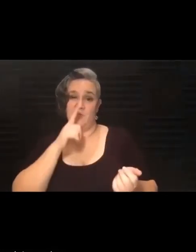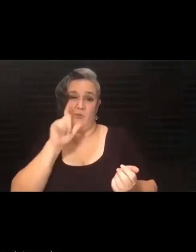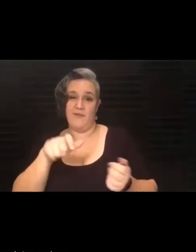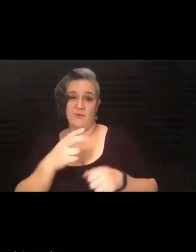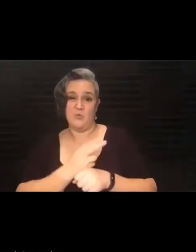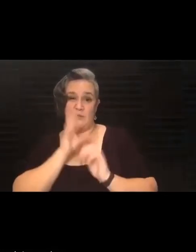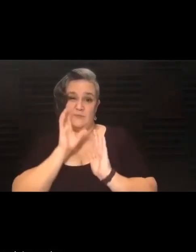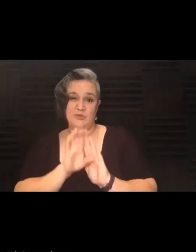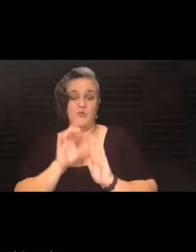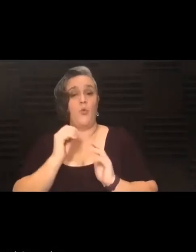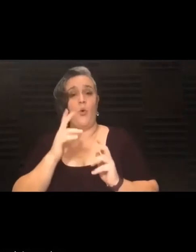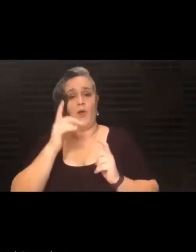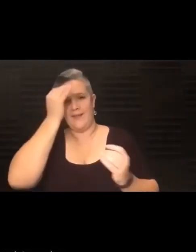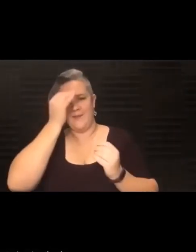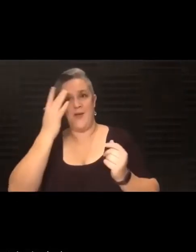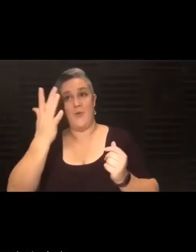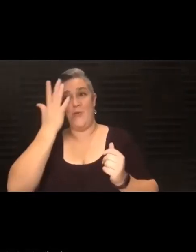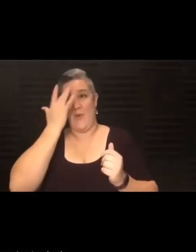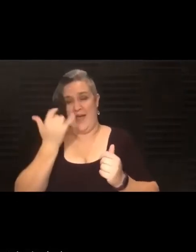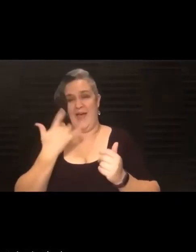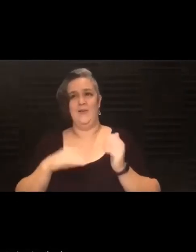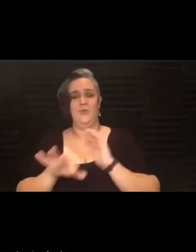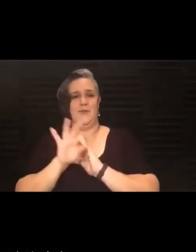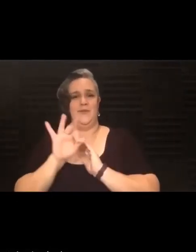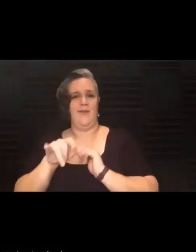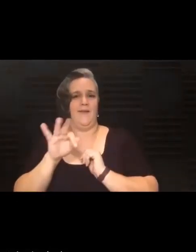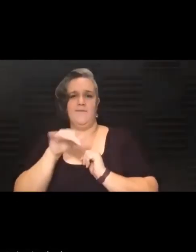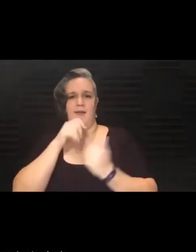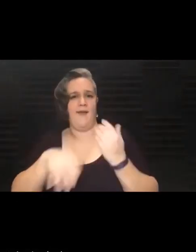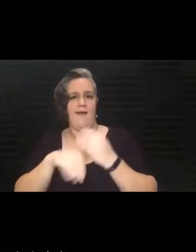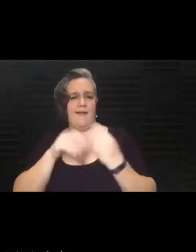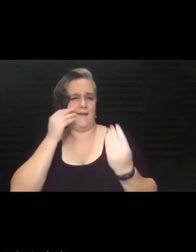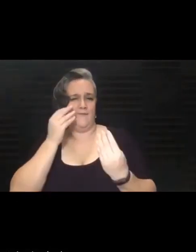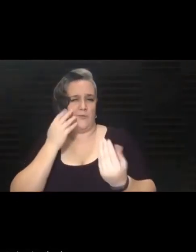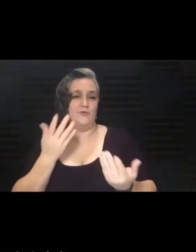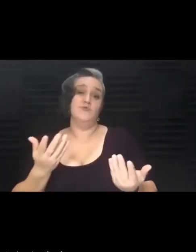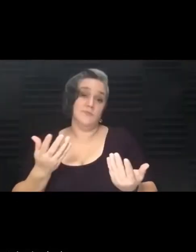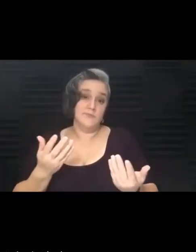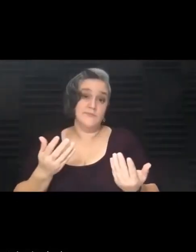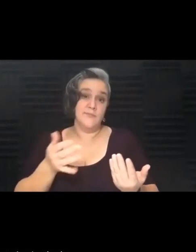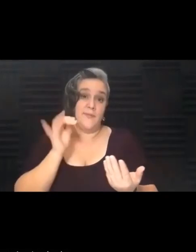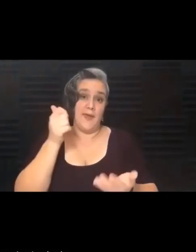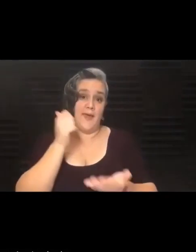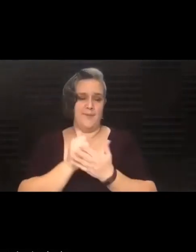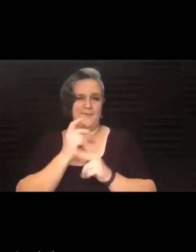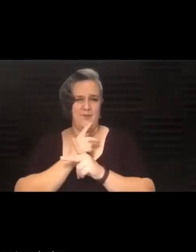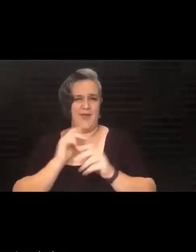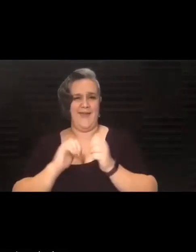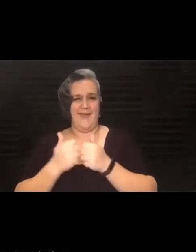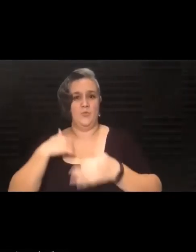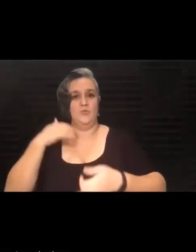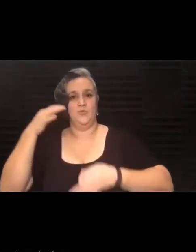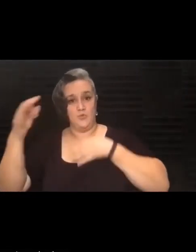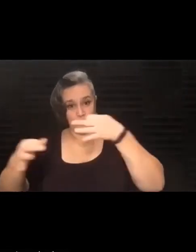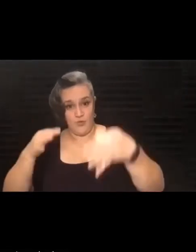or rethink why you're using it. Why is this image important? Again, that's going to help you determine how to describe it,